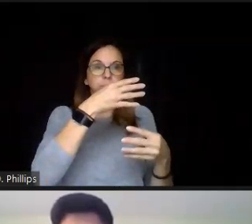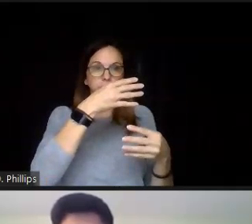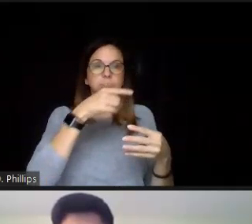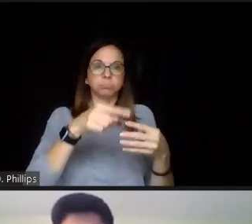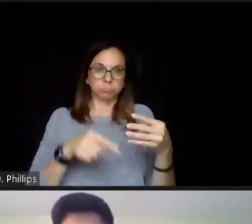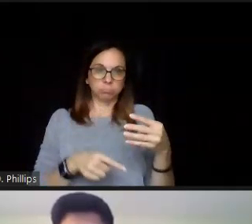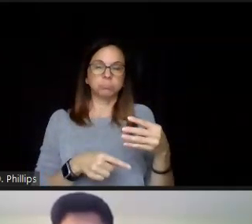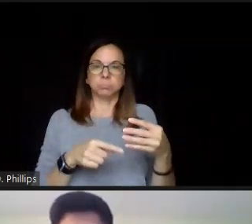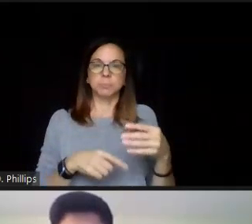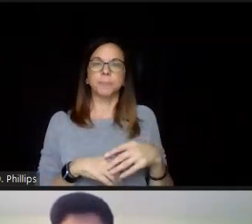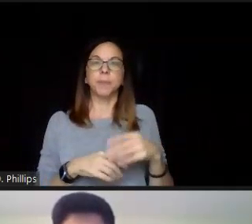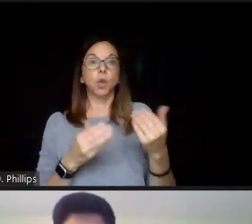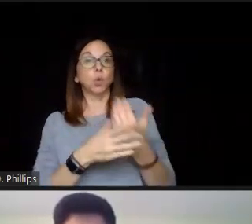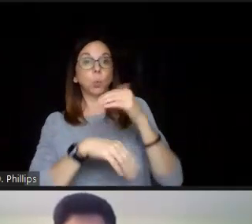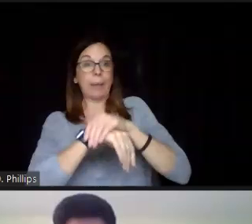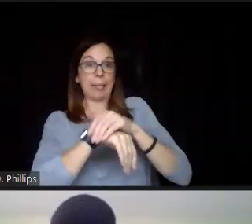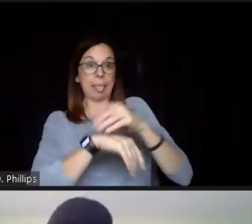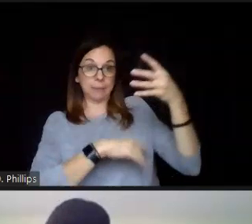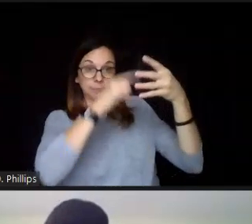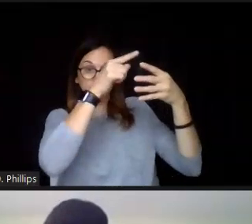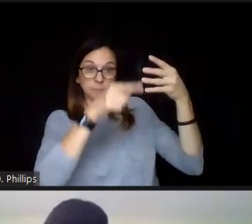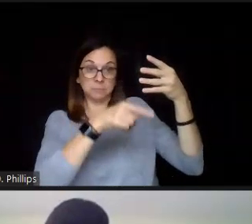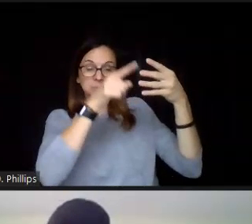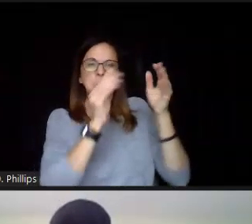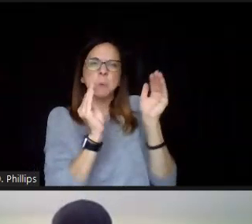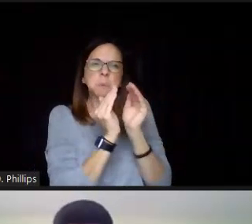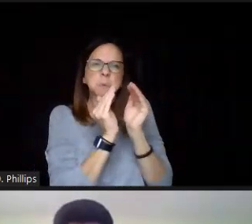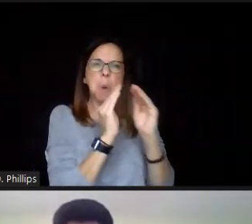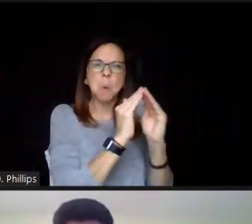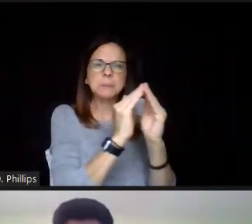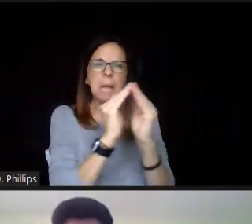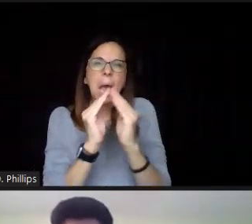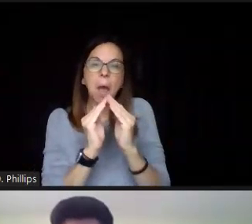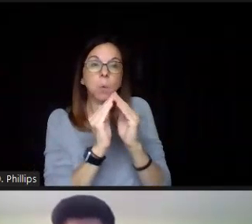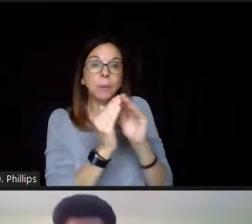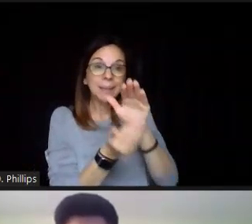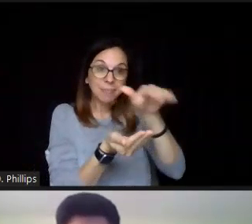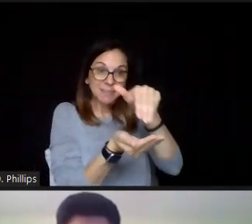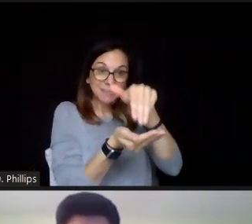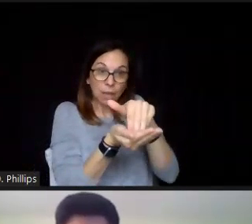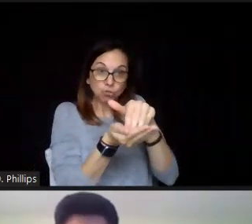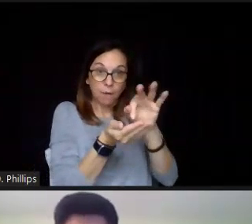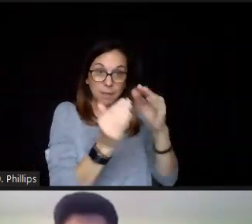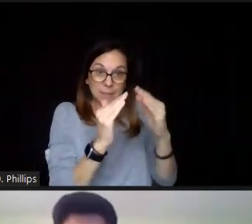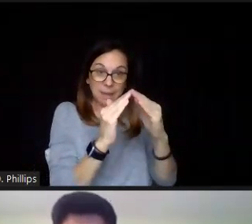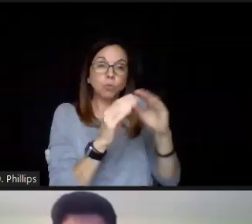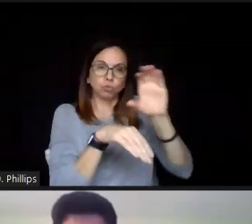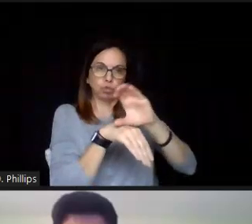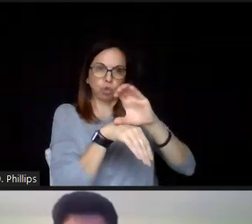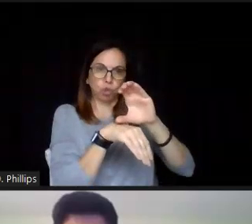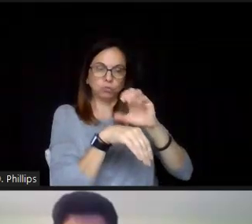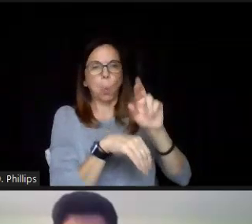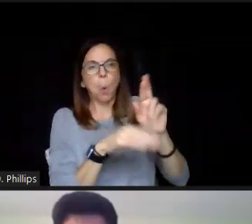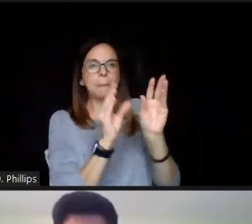England, the towns were generally pretty small, and right in the center of the town was a church, or a